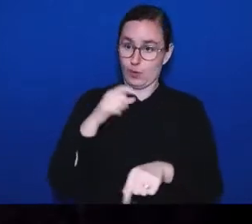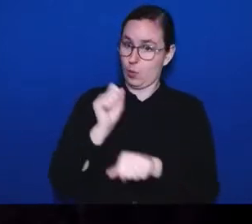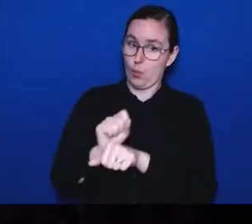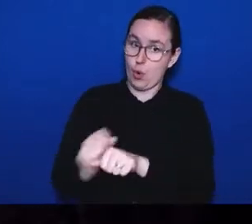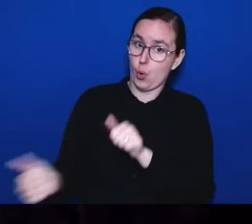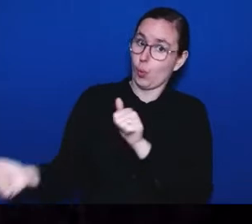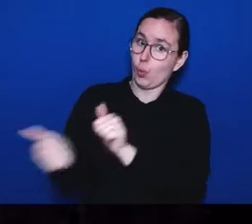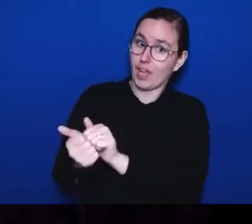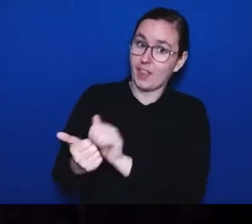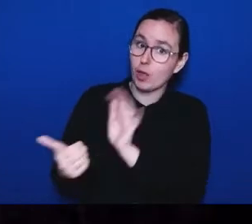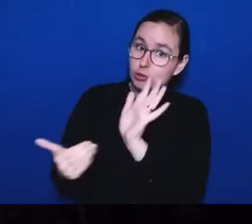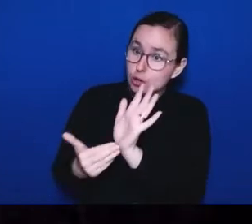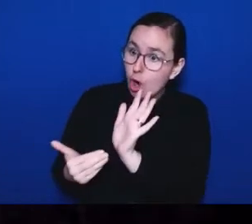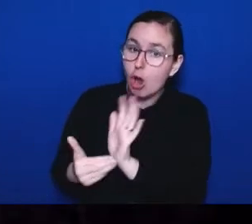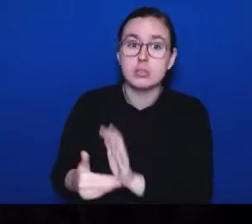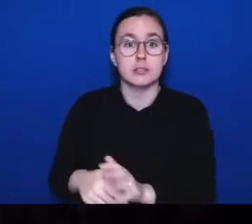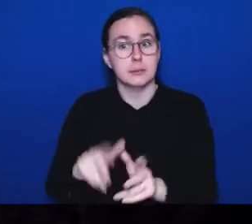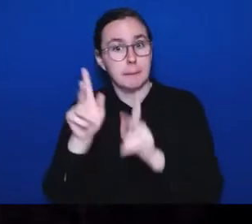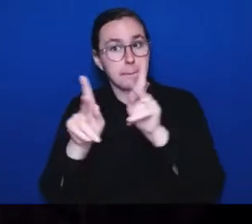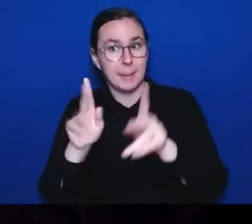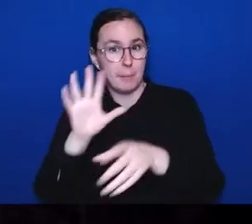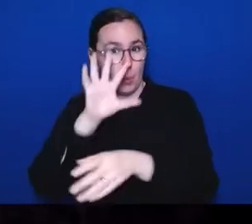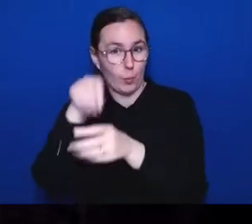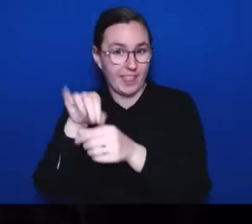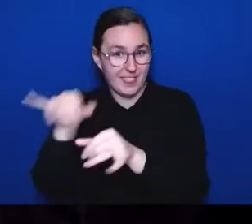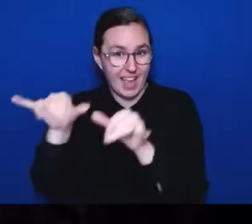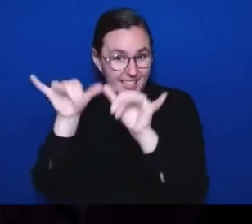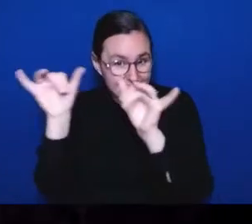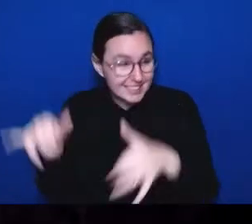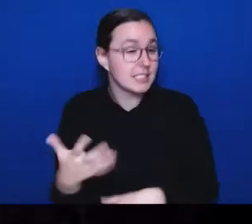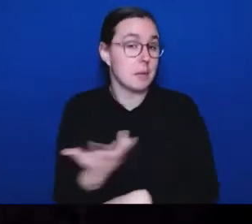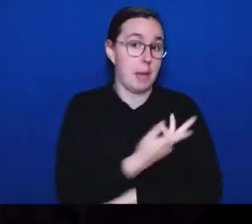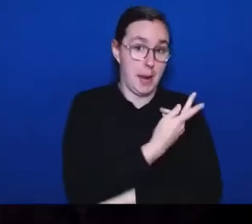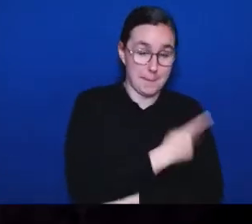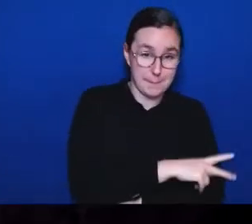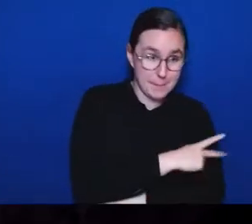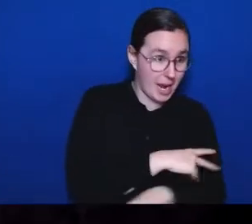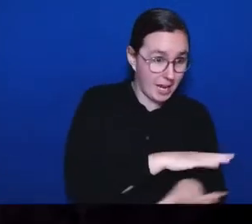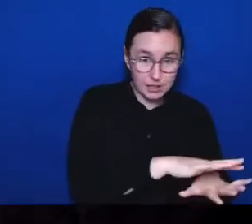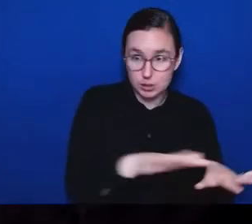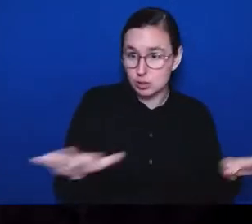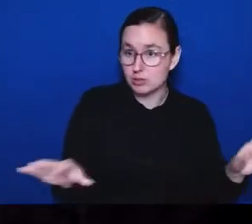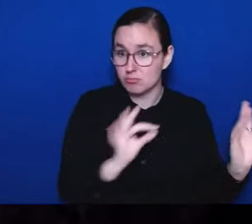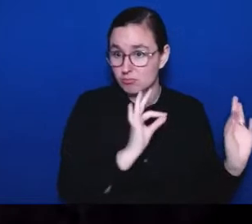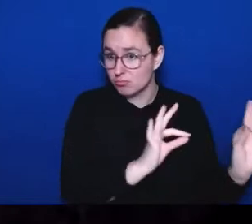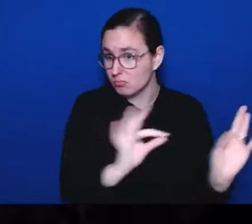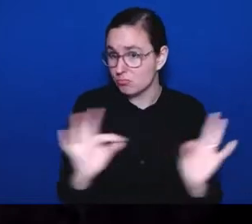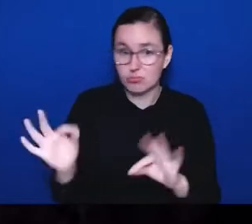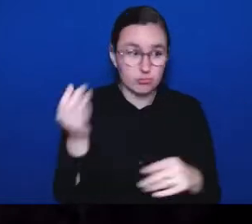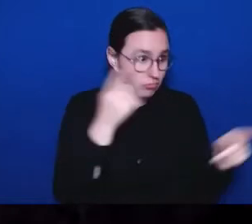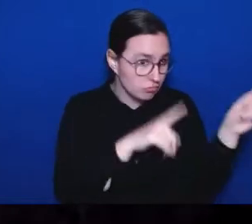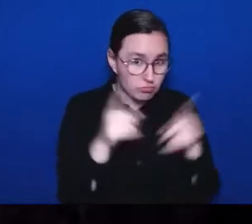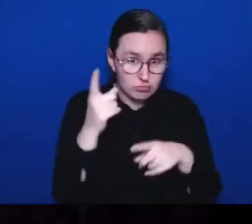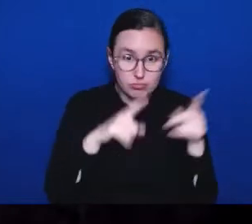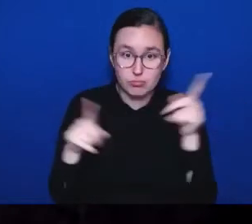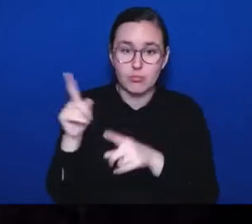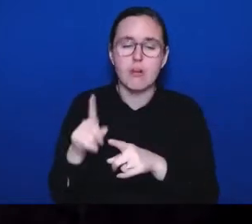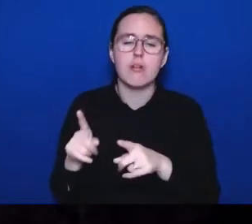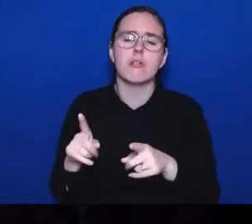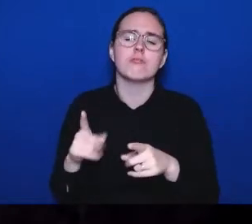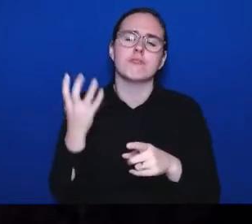action, collaboration. They make possible what we can achieve together in our healthcare system. Over the